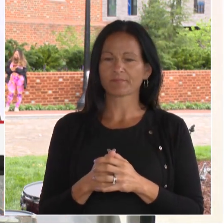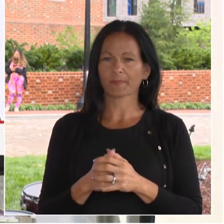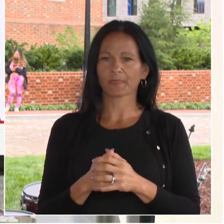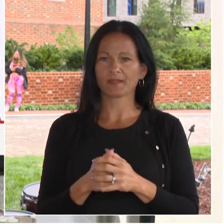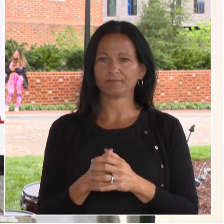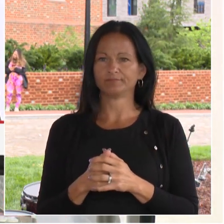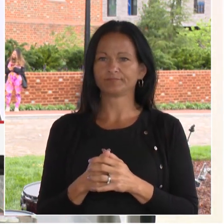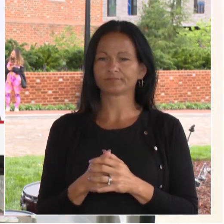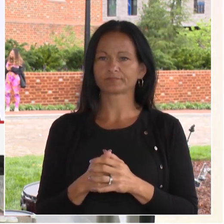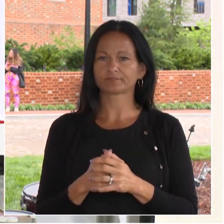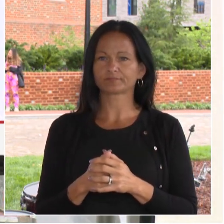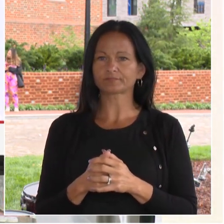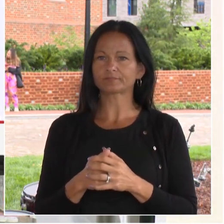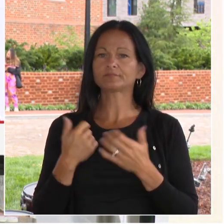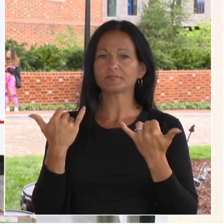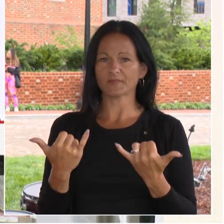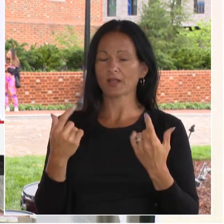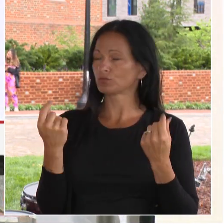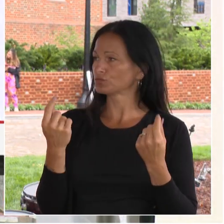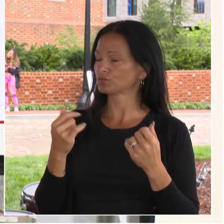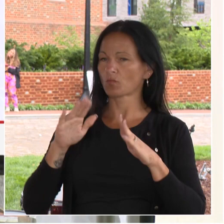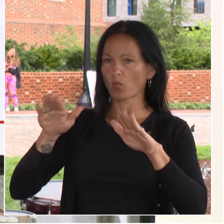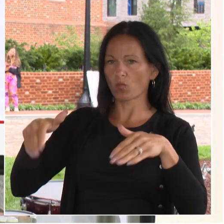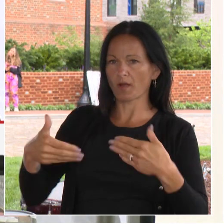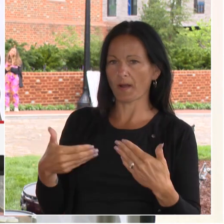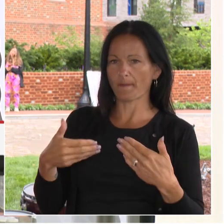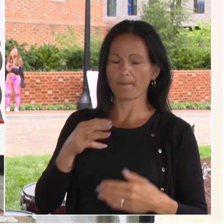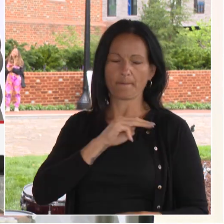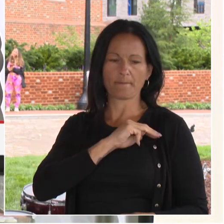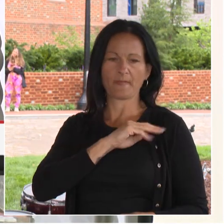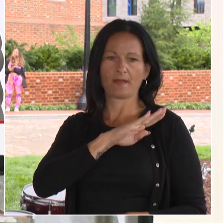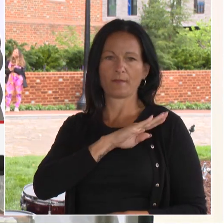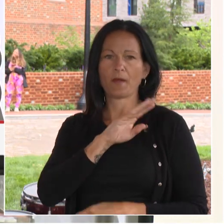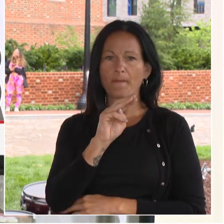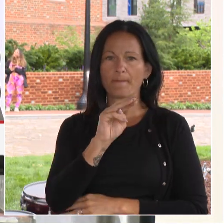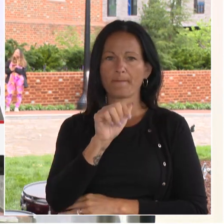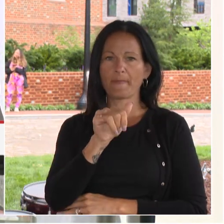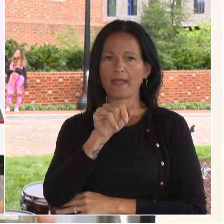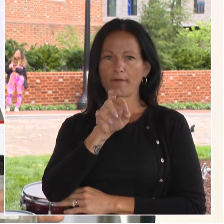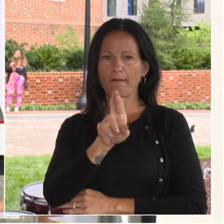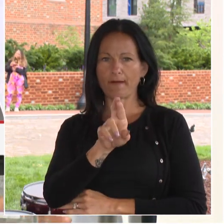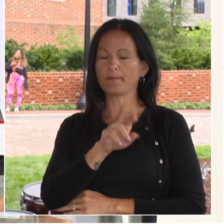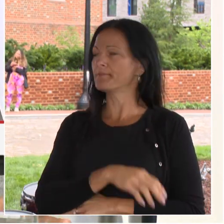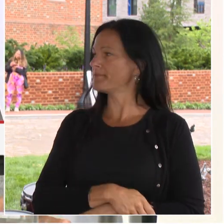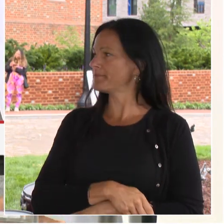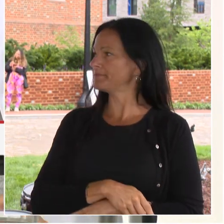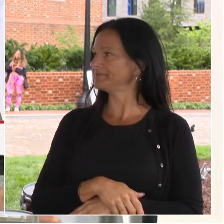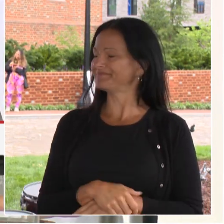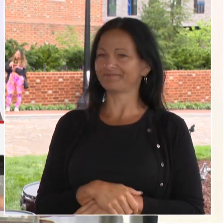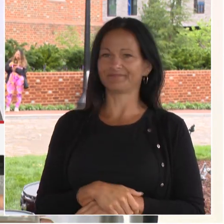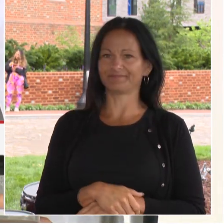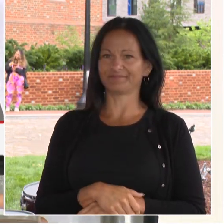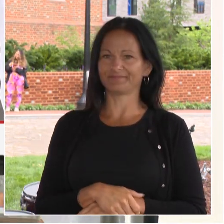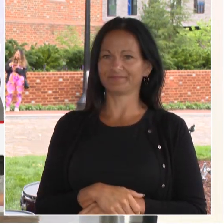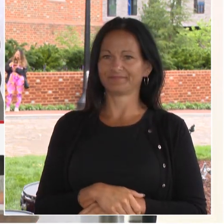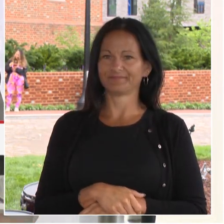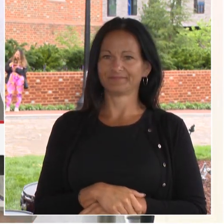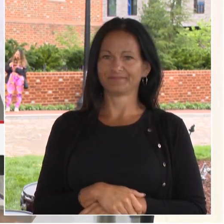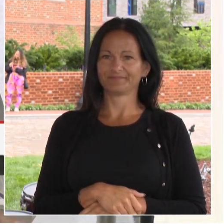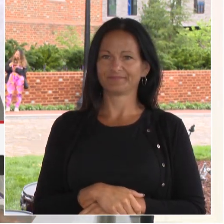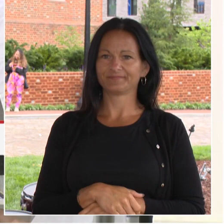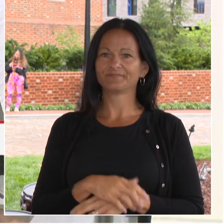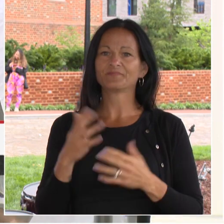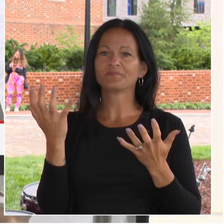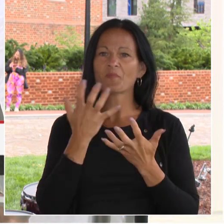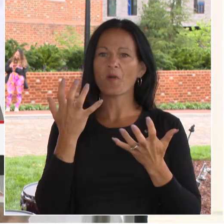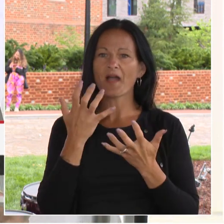the mayor of Washington, D.C., the Honorable Muriel Bowser, who, through her efforts, we are here today.